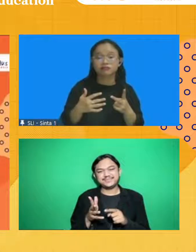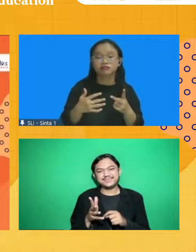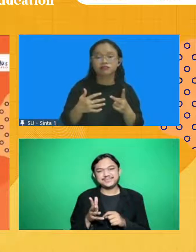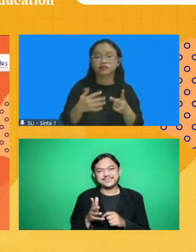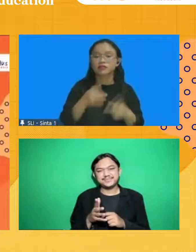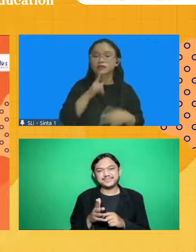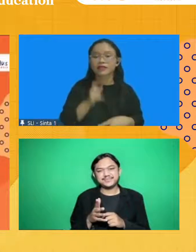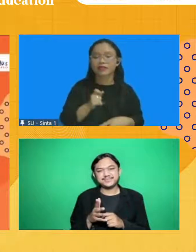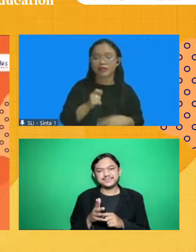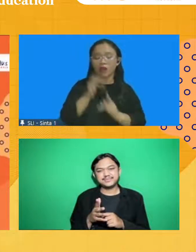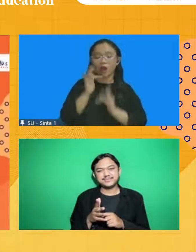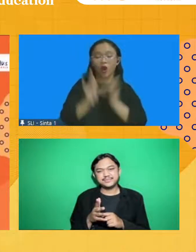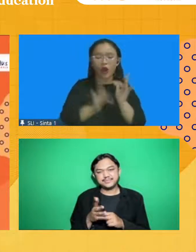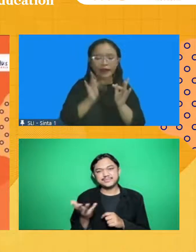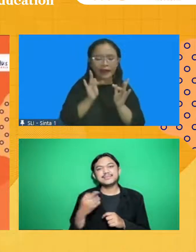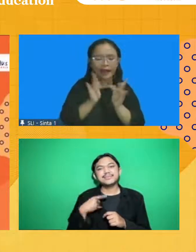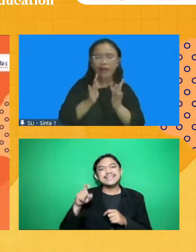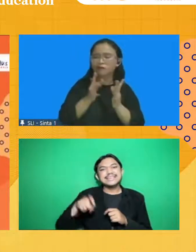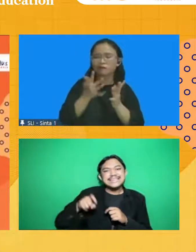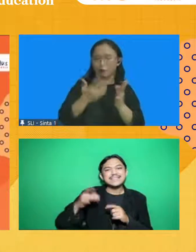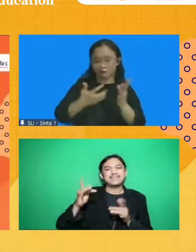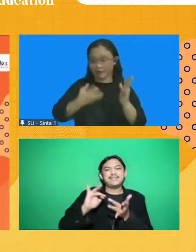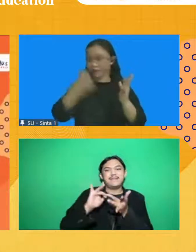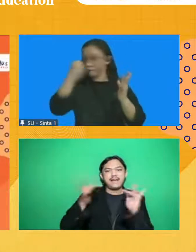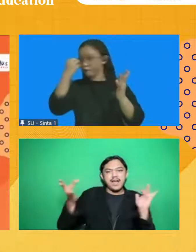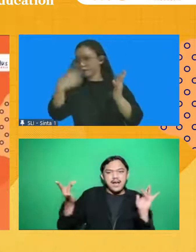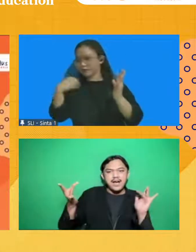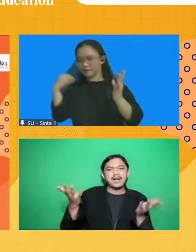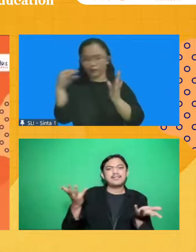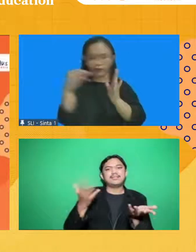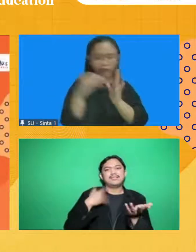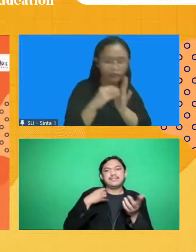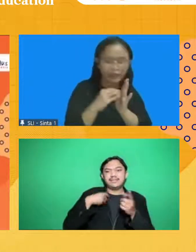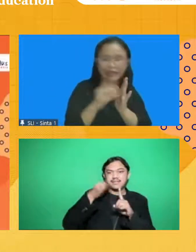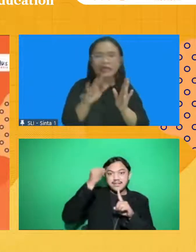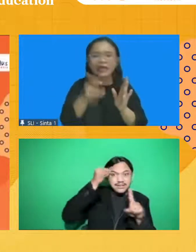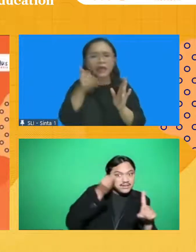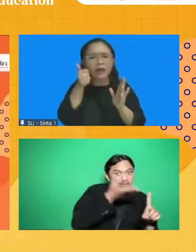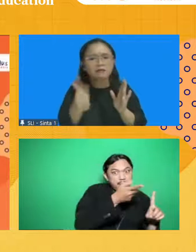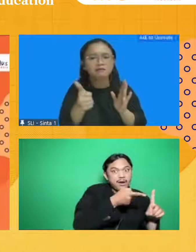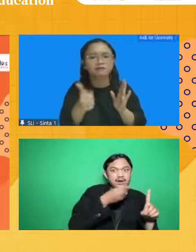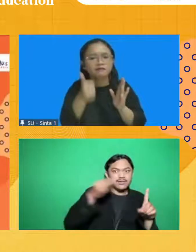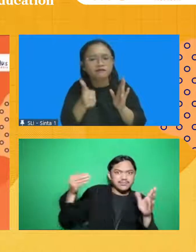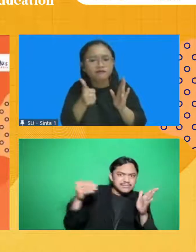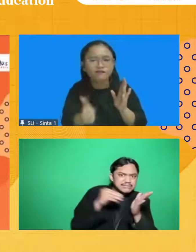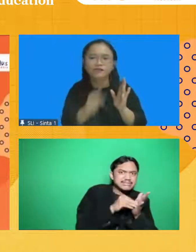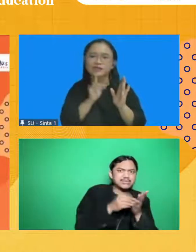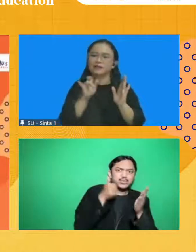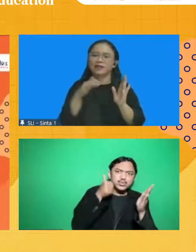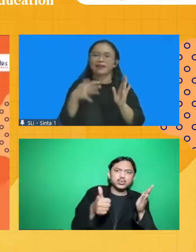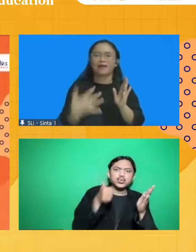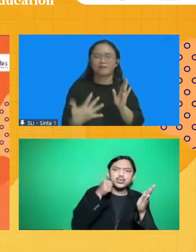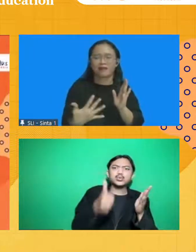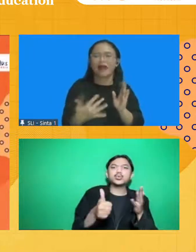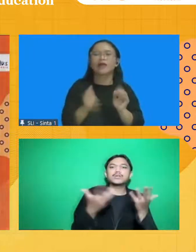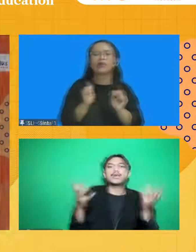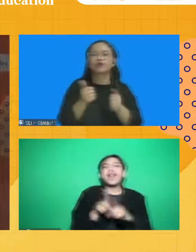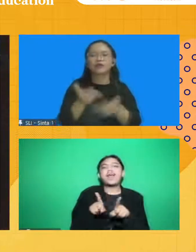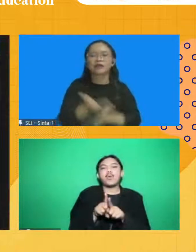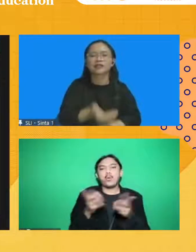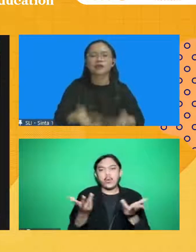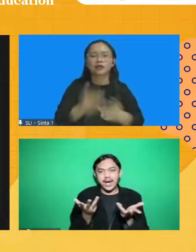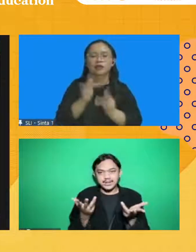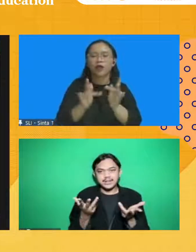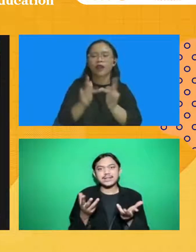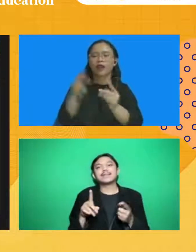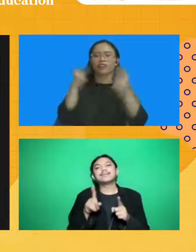and what information we make available. So that includes any online spaces, whether that is social